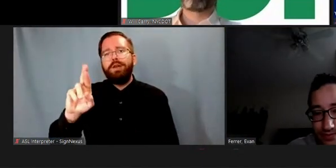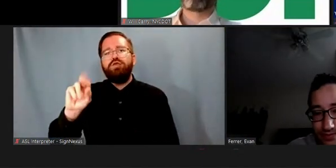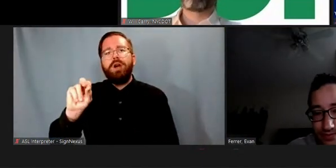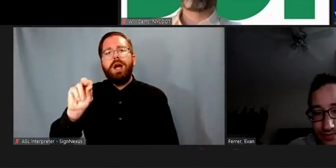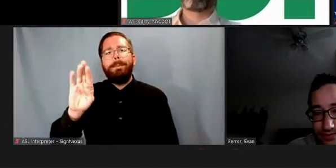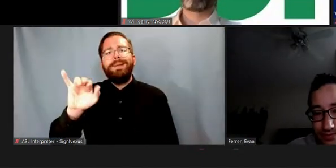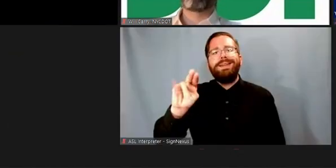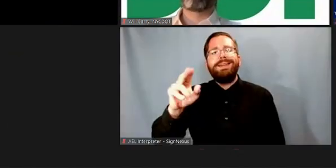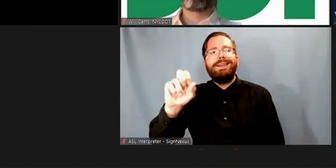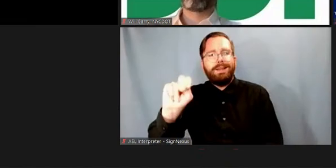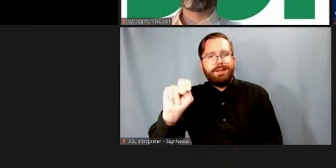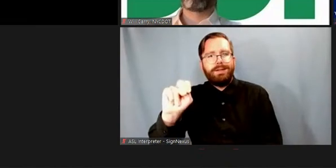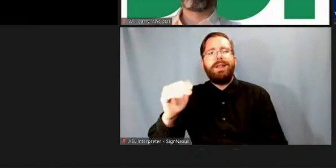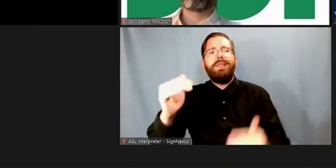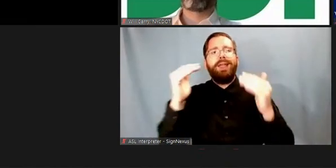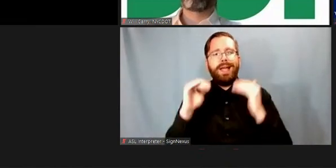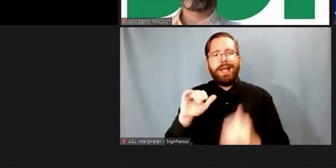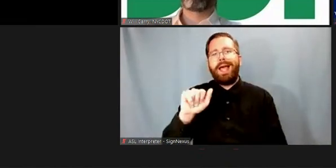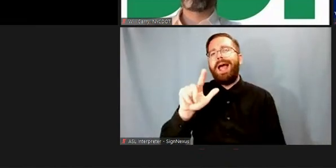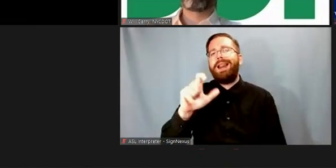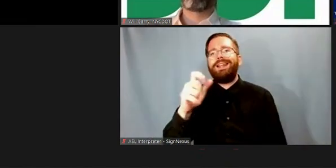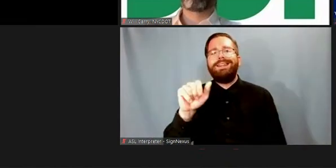by alexander frank